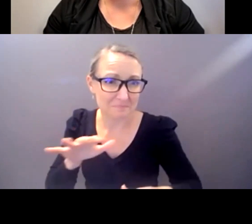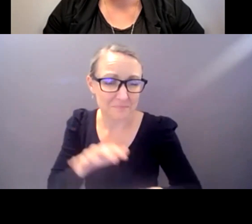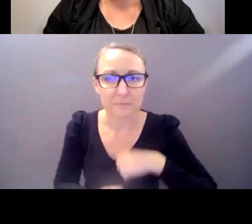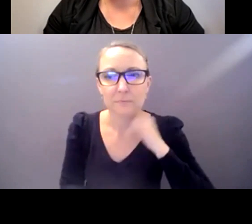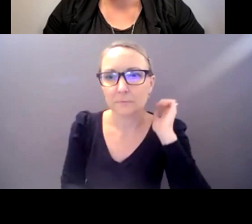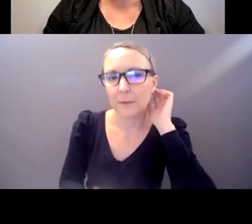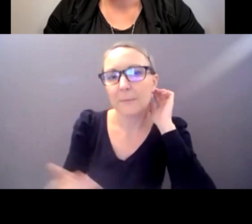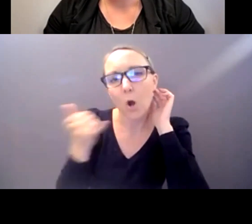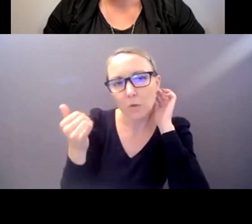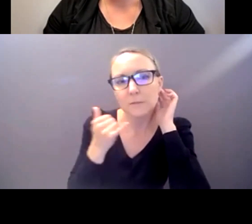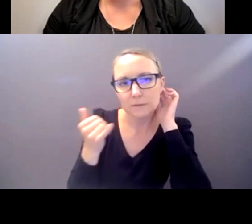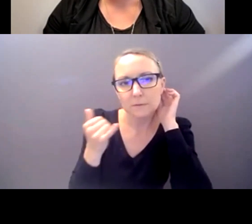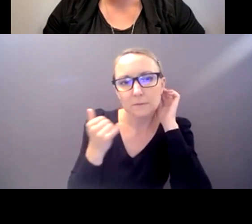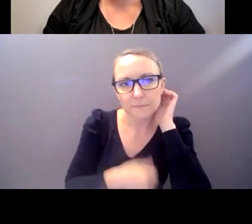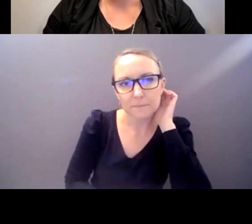calls that came in.